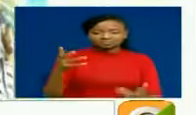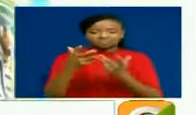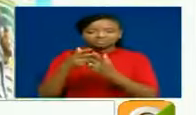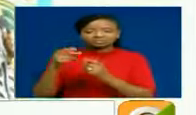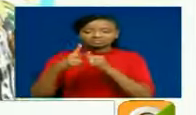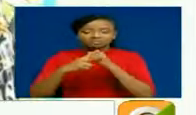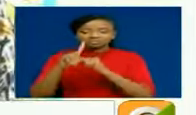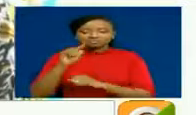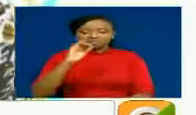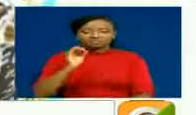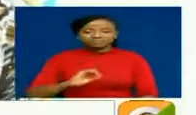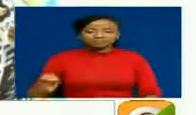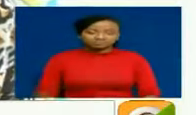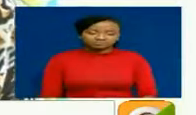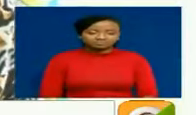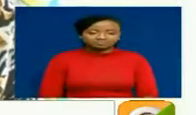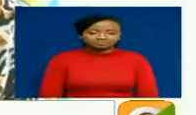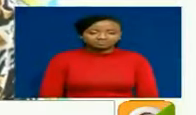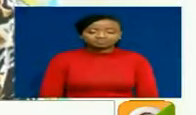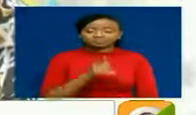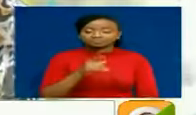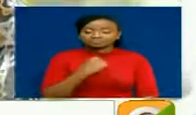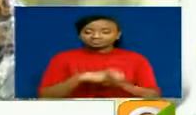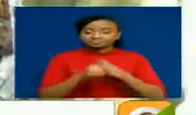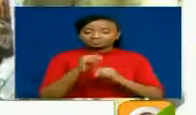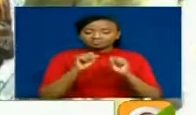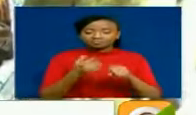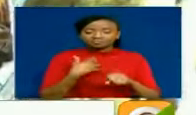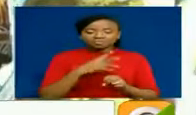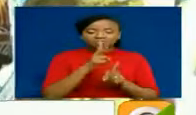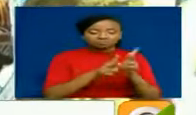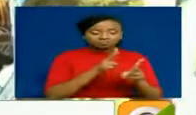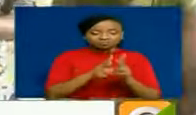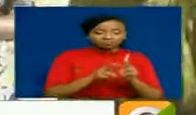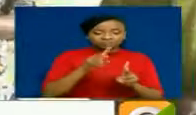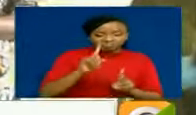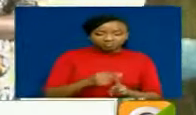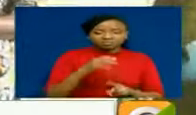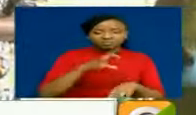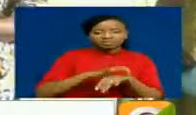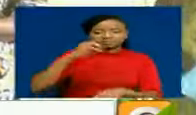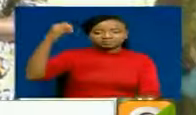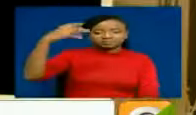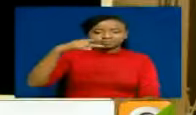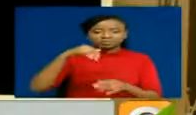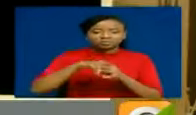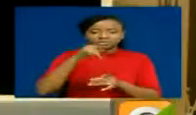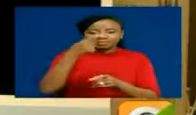of 71%. The exercise seeks to connect 22,000 households to the grid in the next